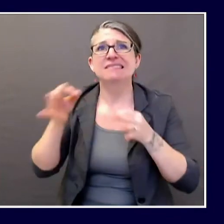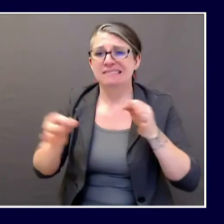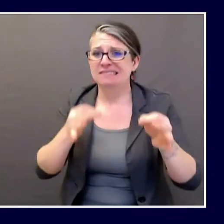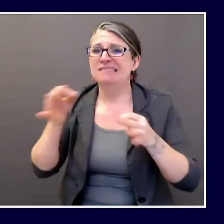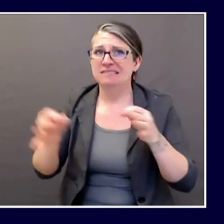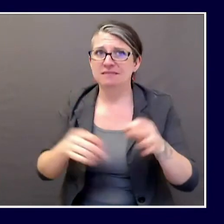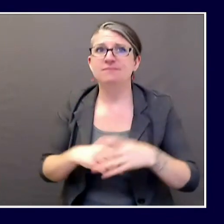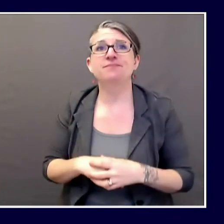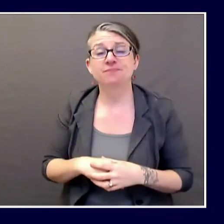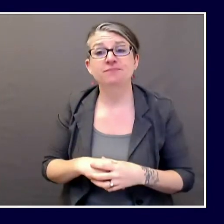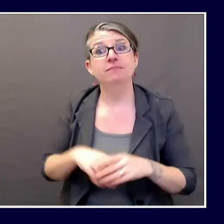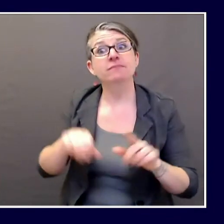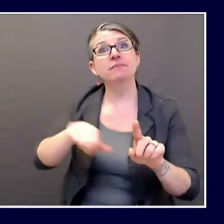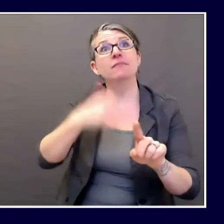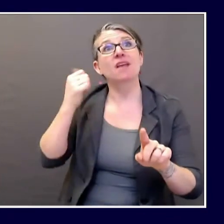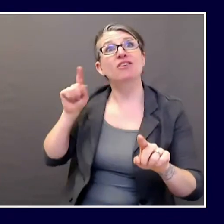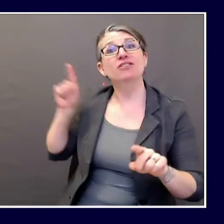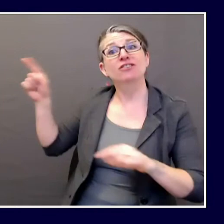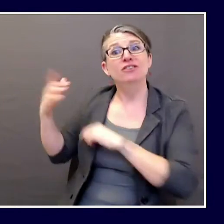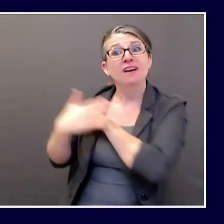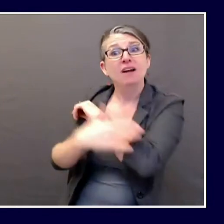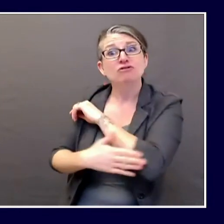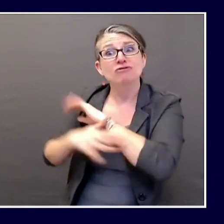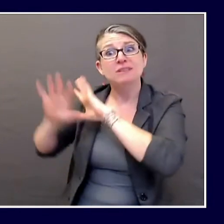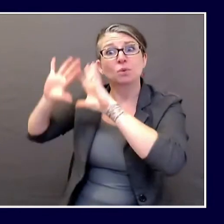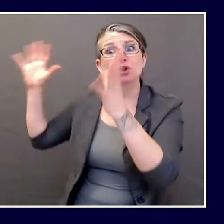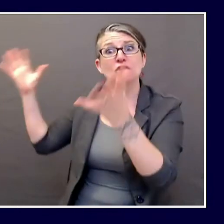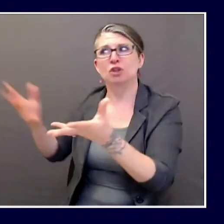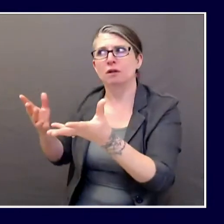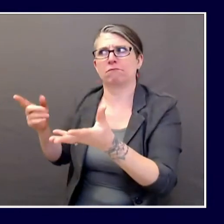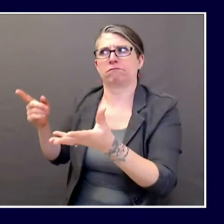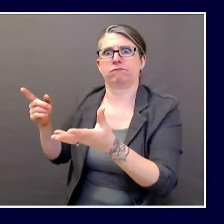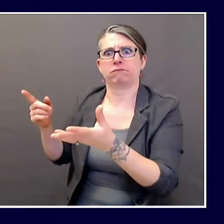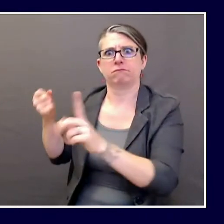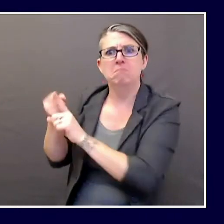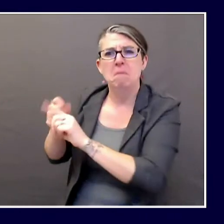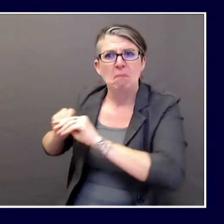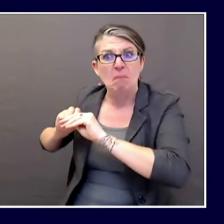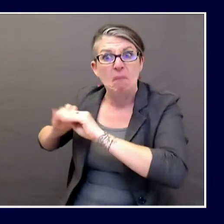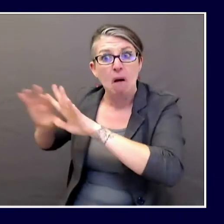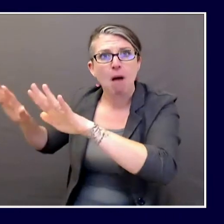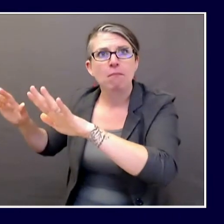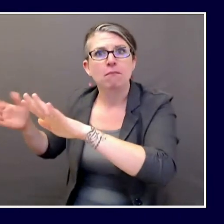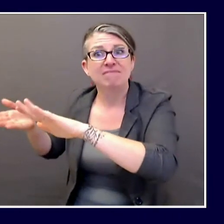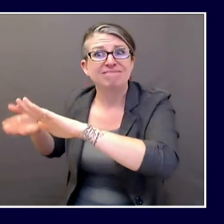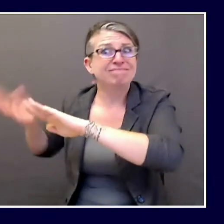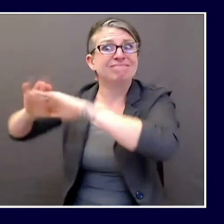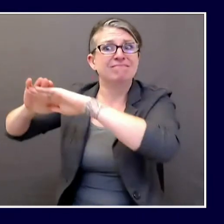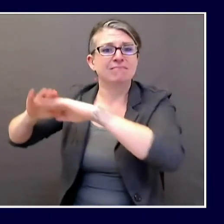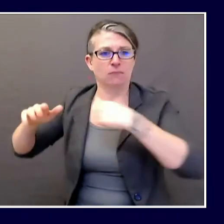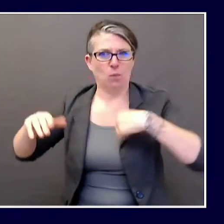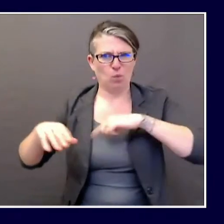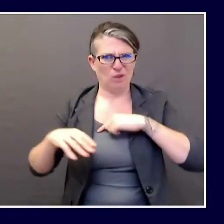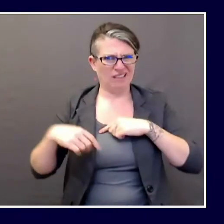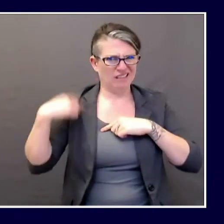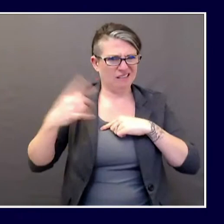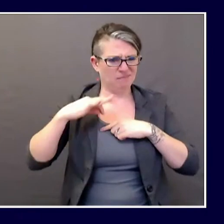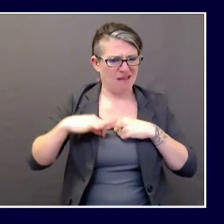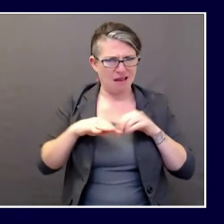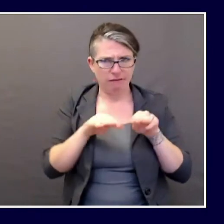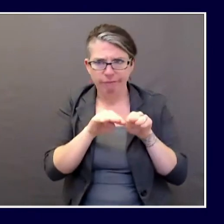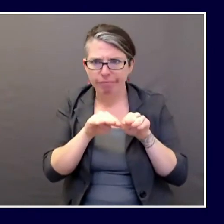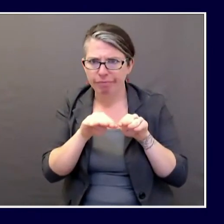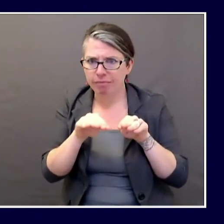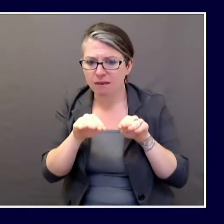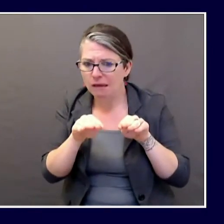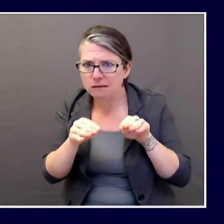and we'd like to make sure that everybody knows about it so they can take steps to stay safe. And finally, one note that we talked